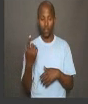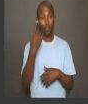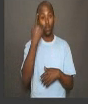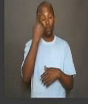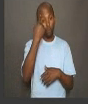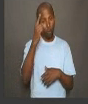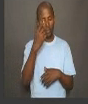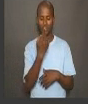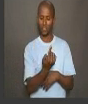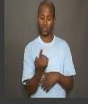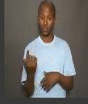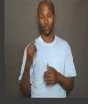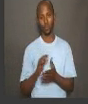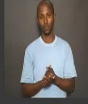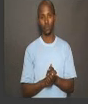for each.